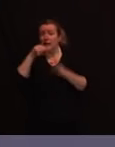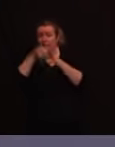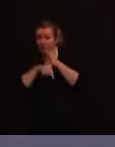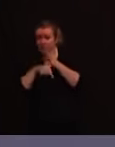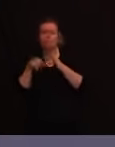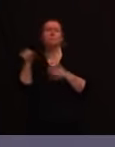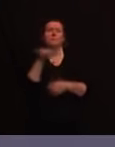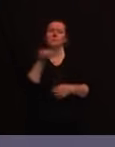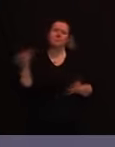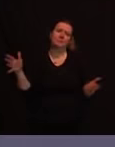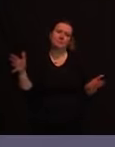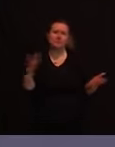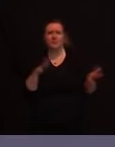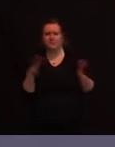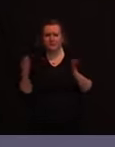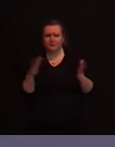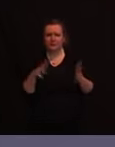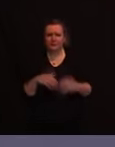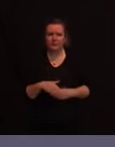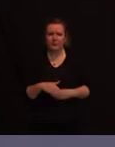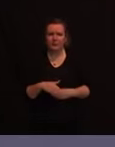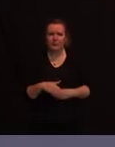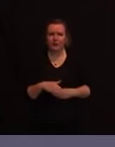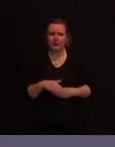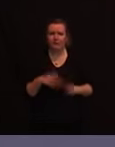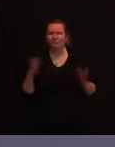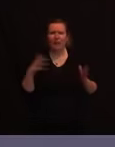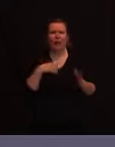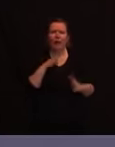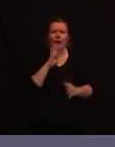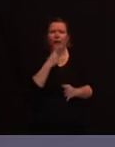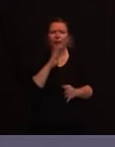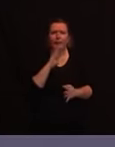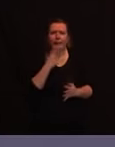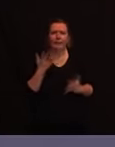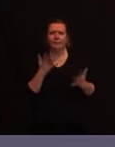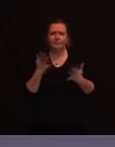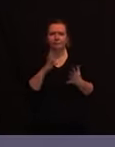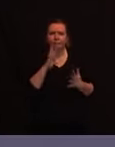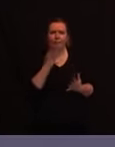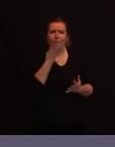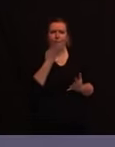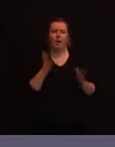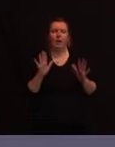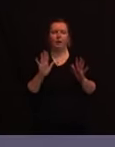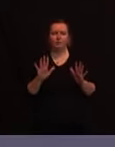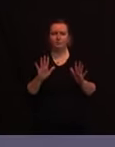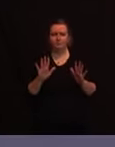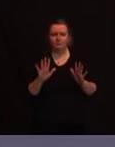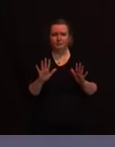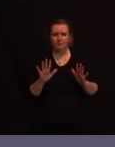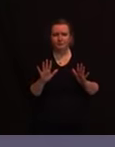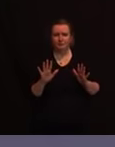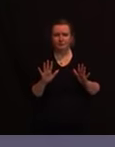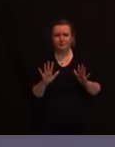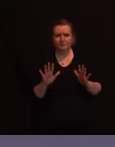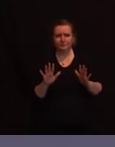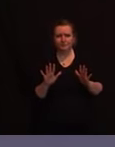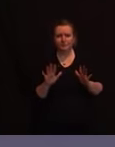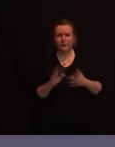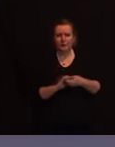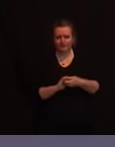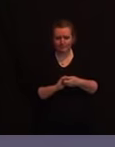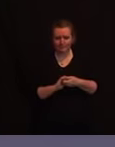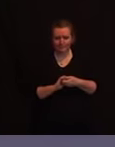butchering I see. medical terms. I say one thing is you're wearing a mask and we wear masks. The other thing, in my answer to myself and others around us, we're